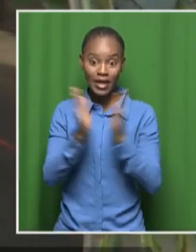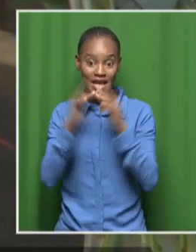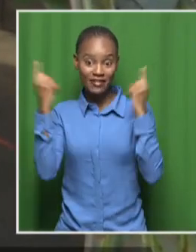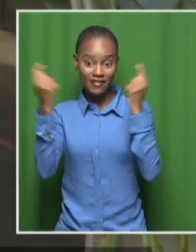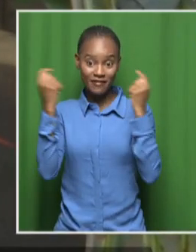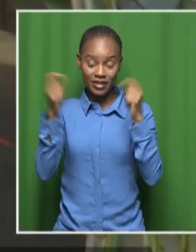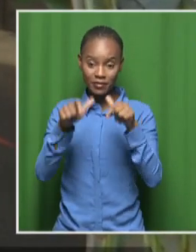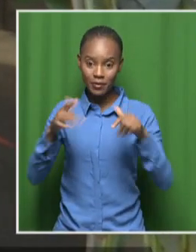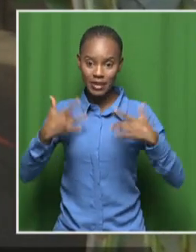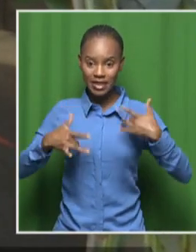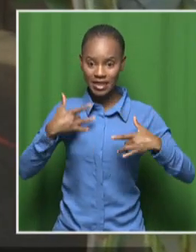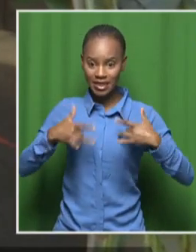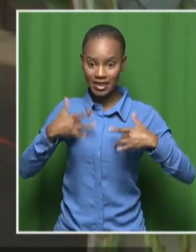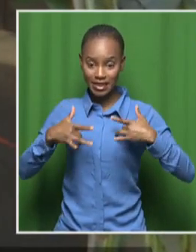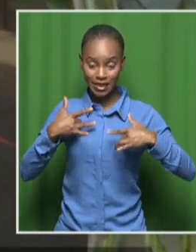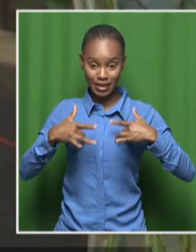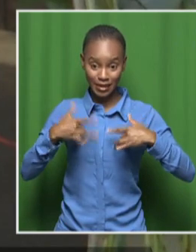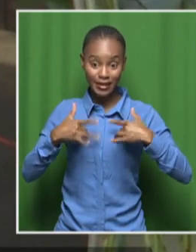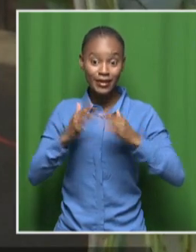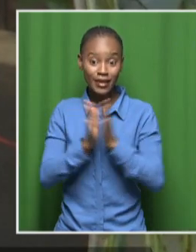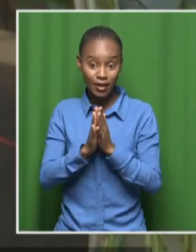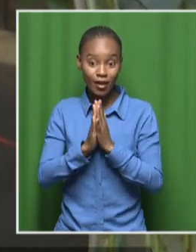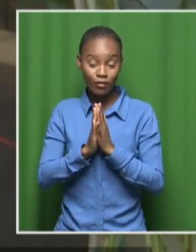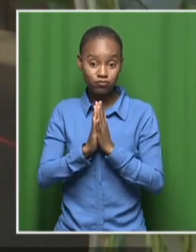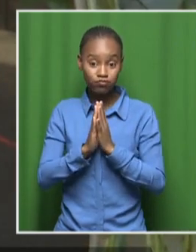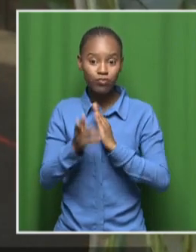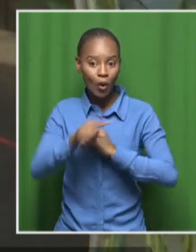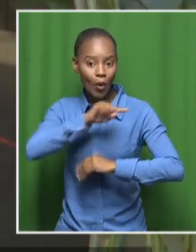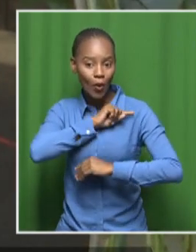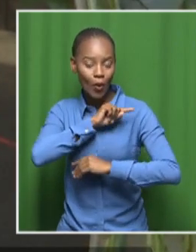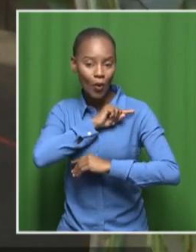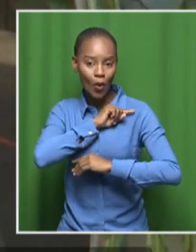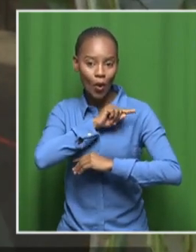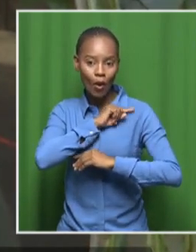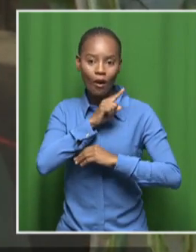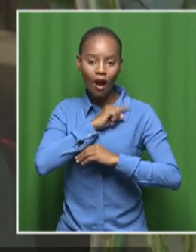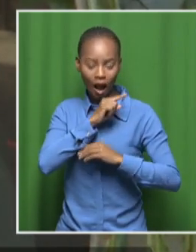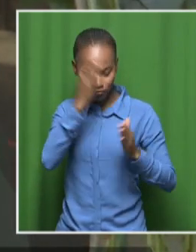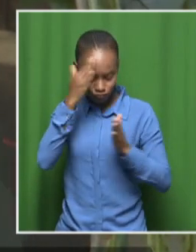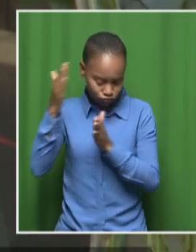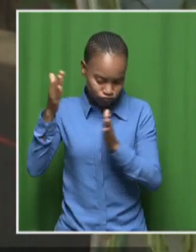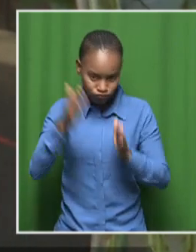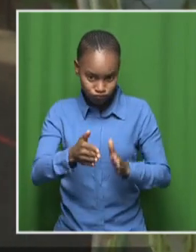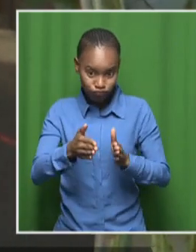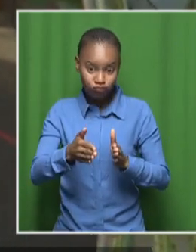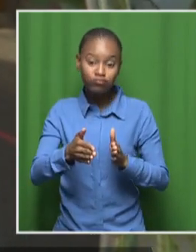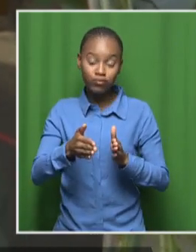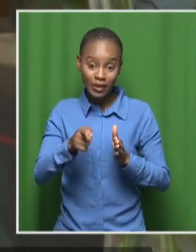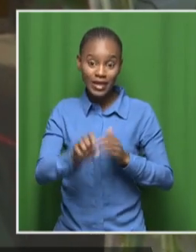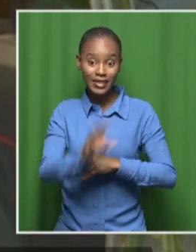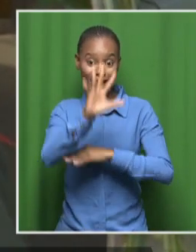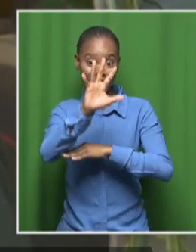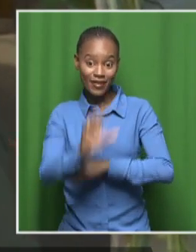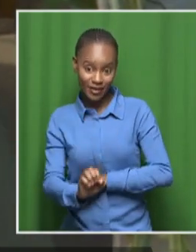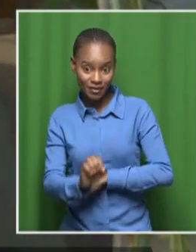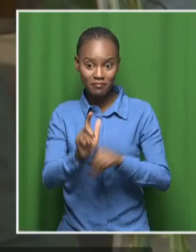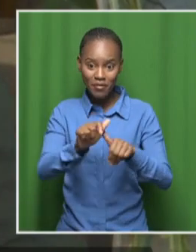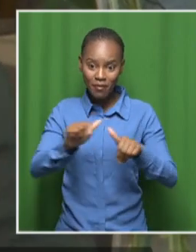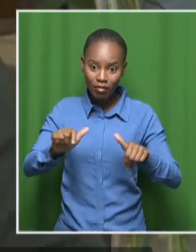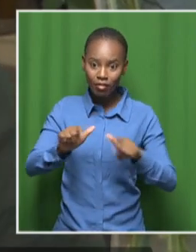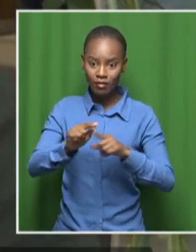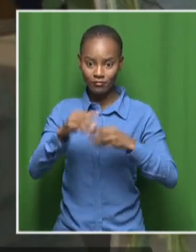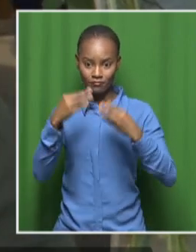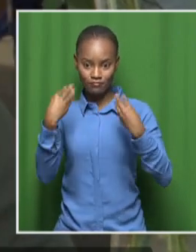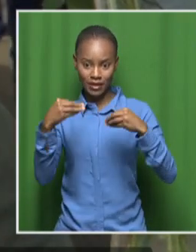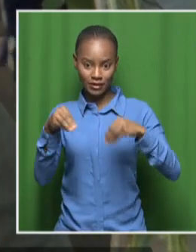anticipated on the local calendar, especially as it pertains to our South African initiative, to make